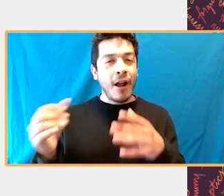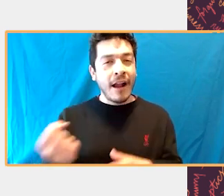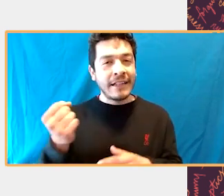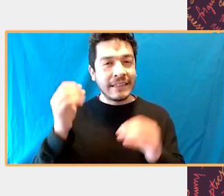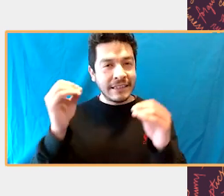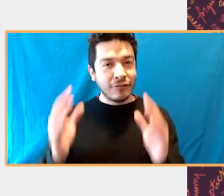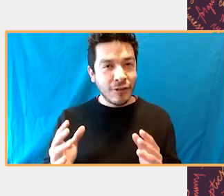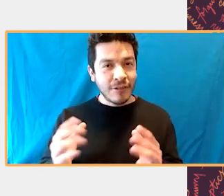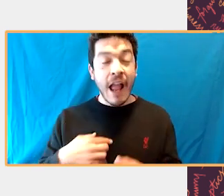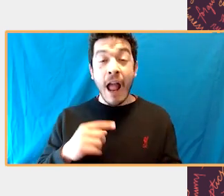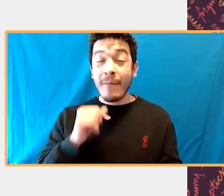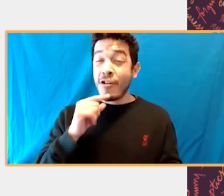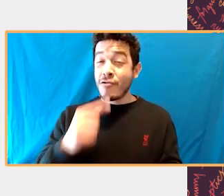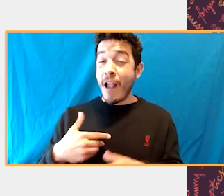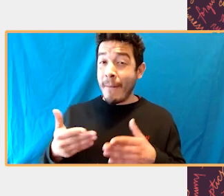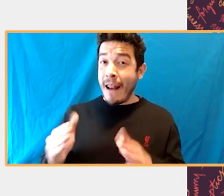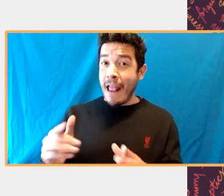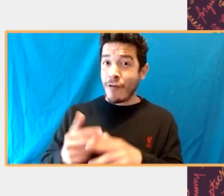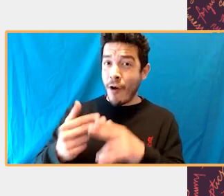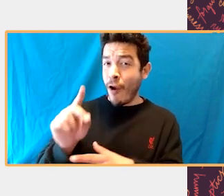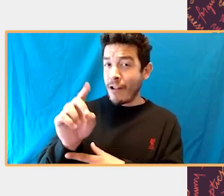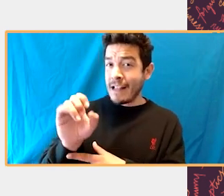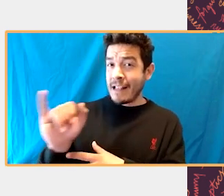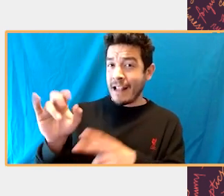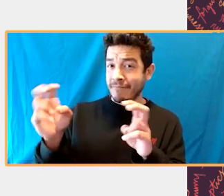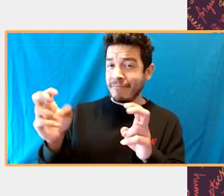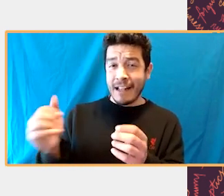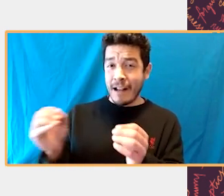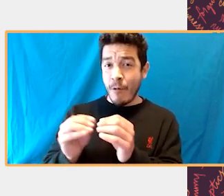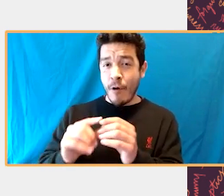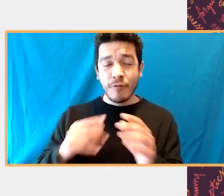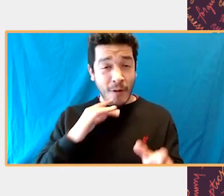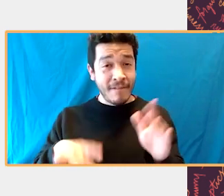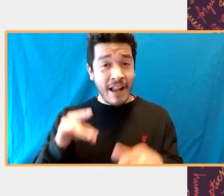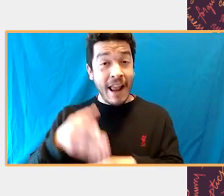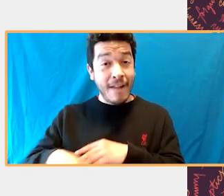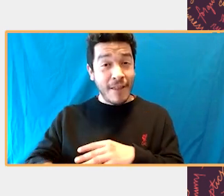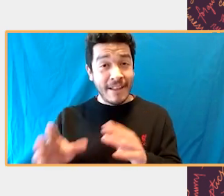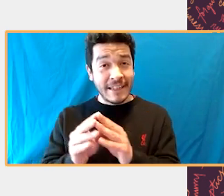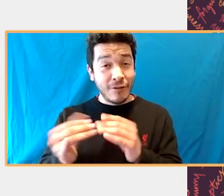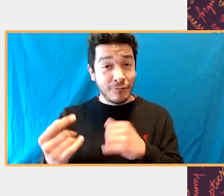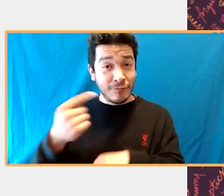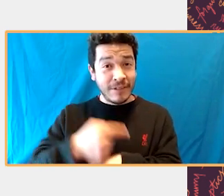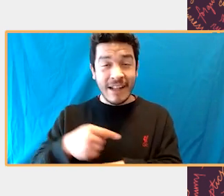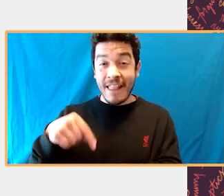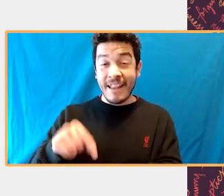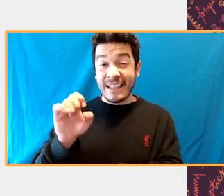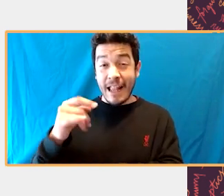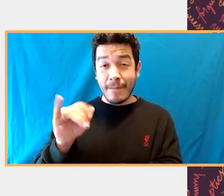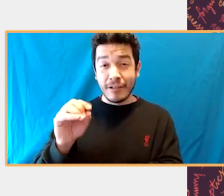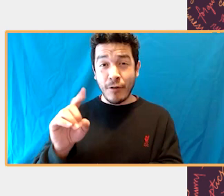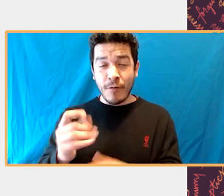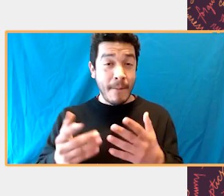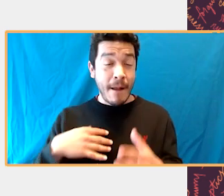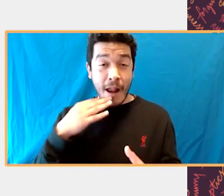allowed to be called that anymore. So I'll find out after this session today, this episode.